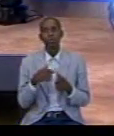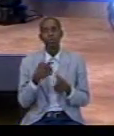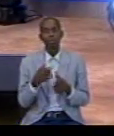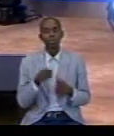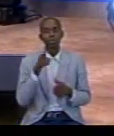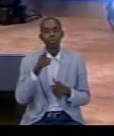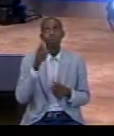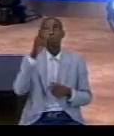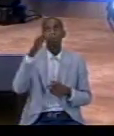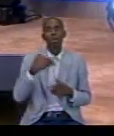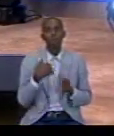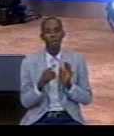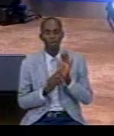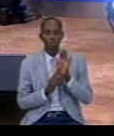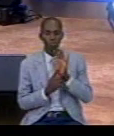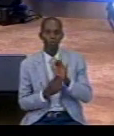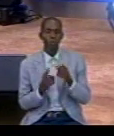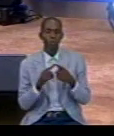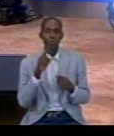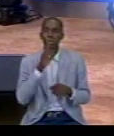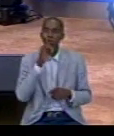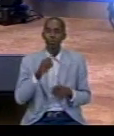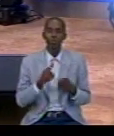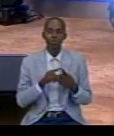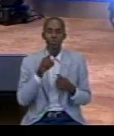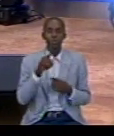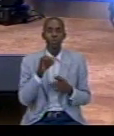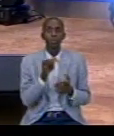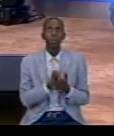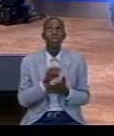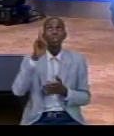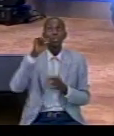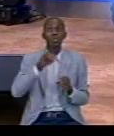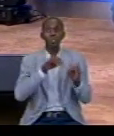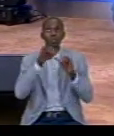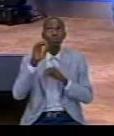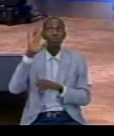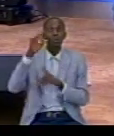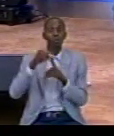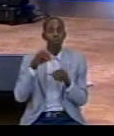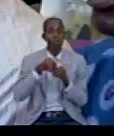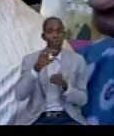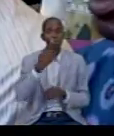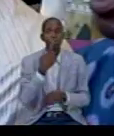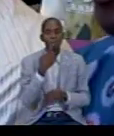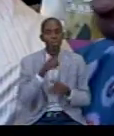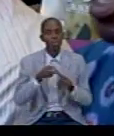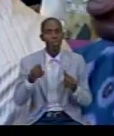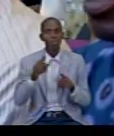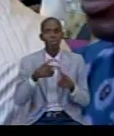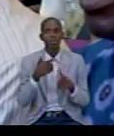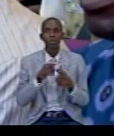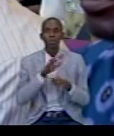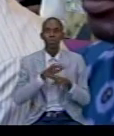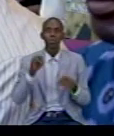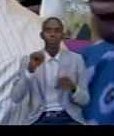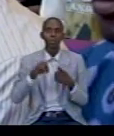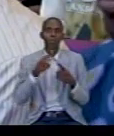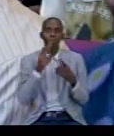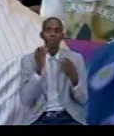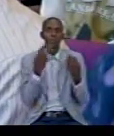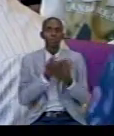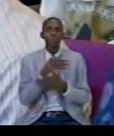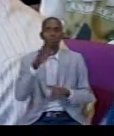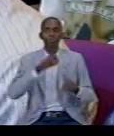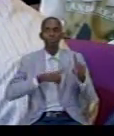assured you that he is sending you, he put his word in your mouth, you will not be afraid in Jesus' name. I will not